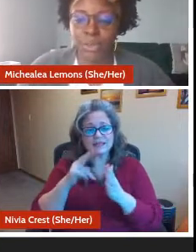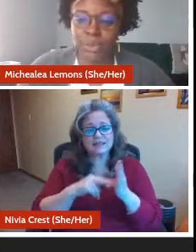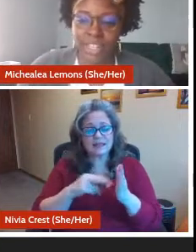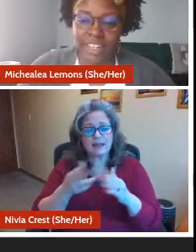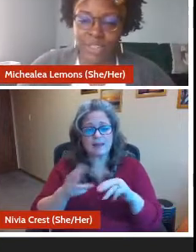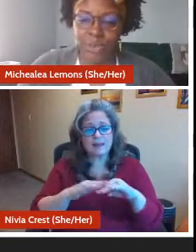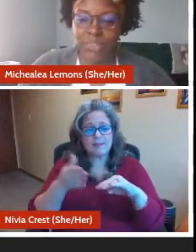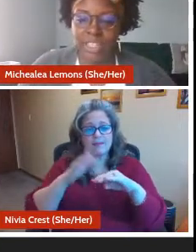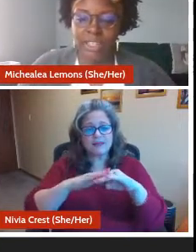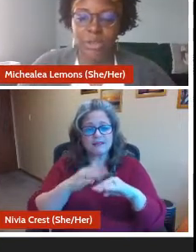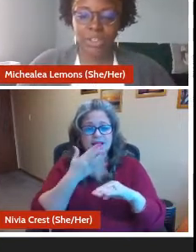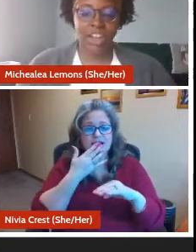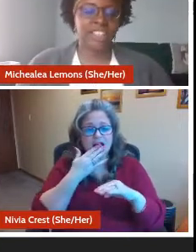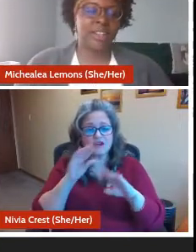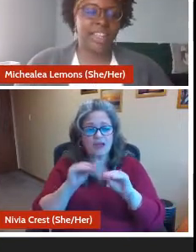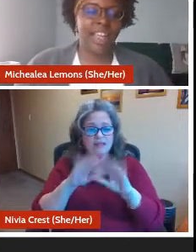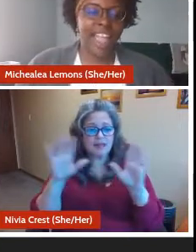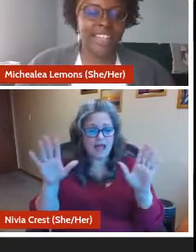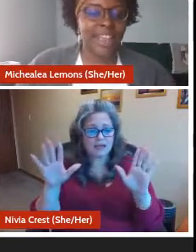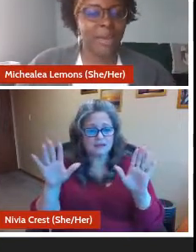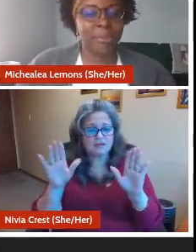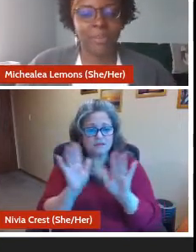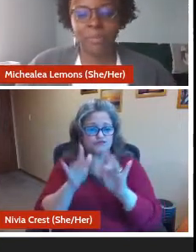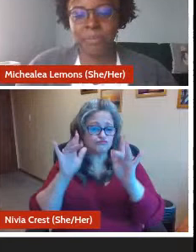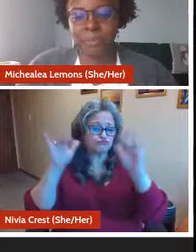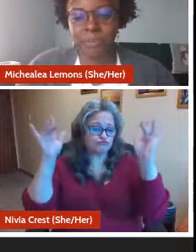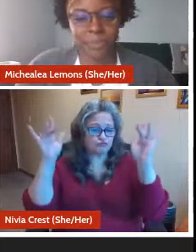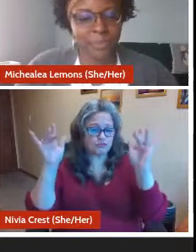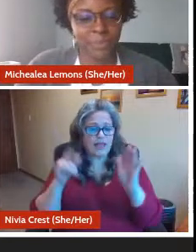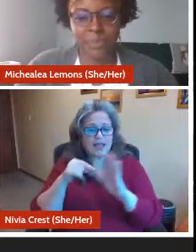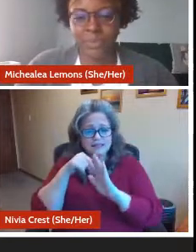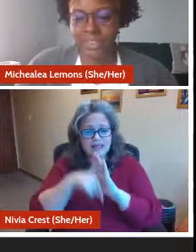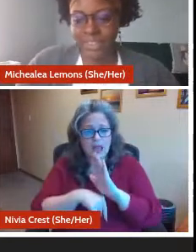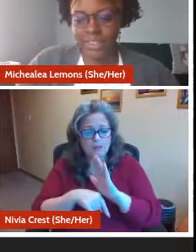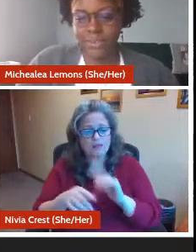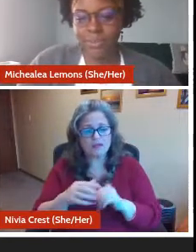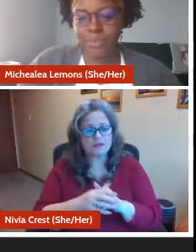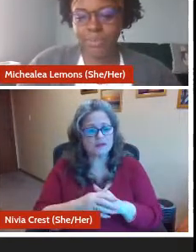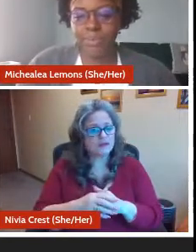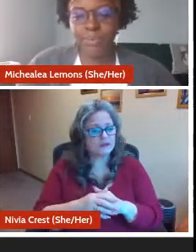with multiple layers, revealing luminosity and depth.